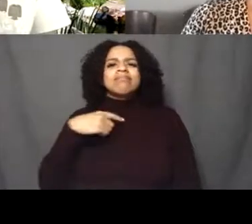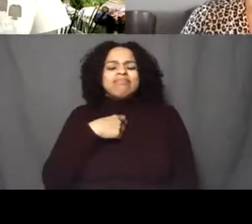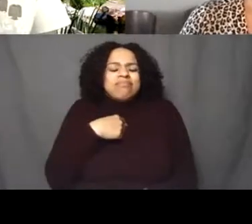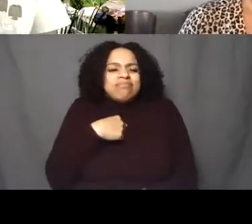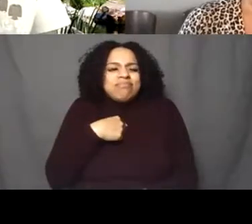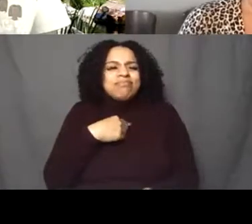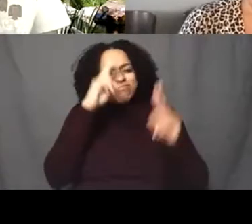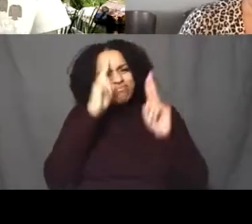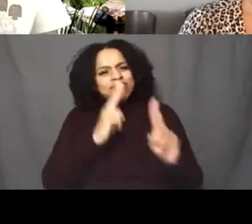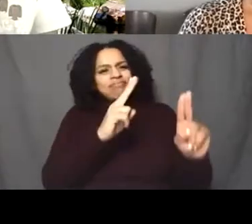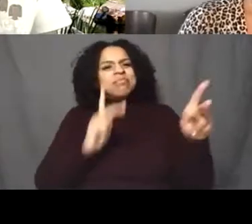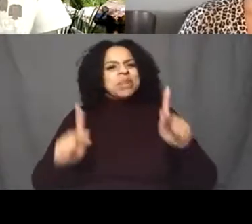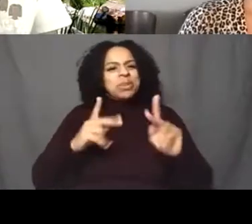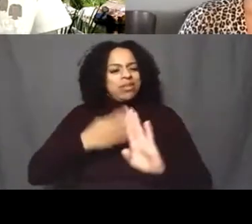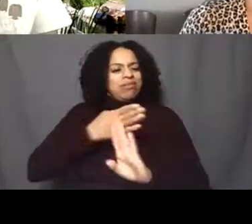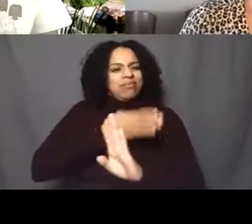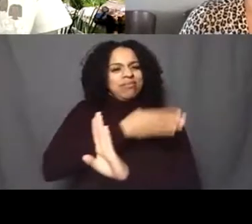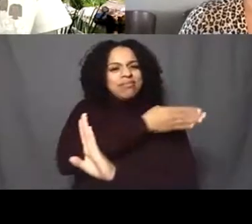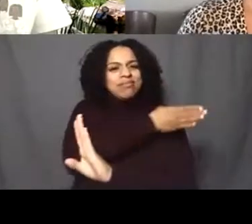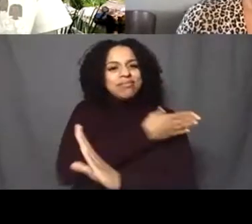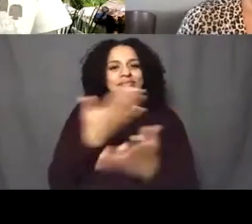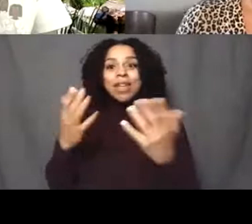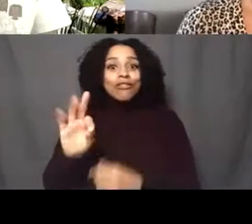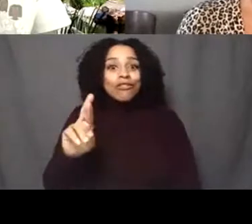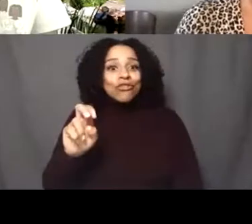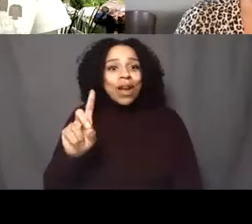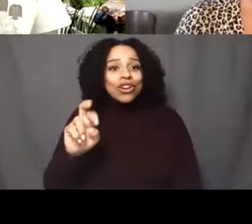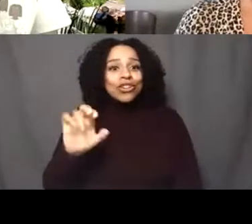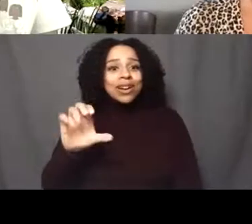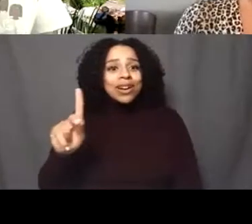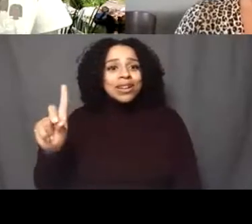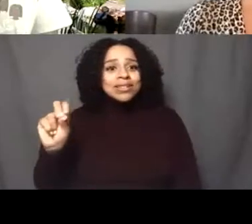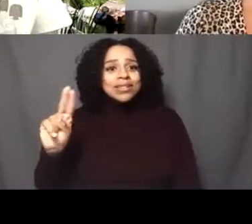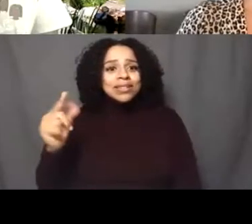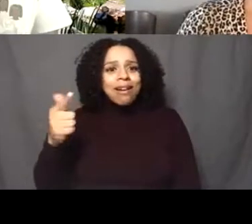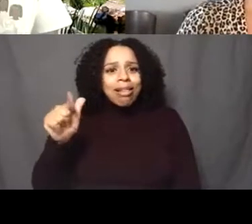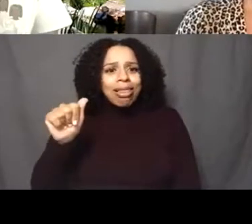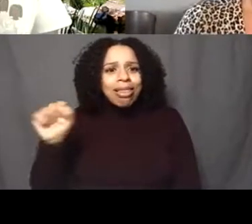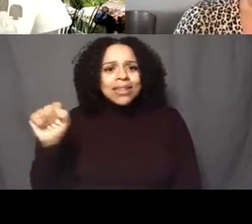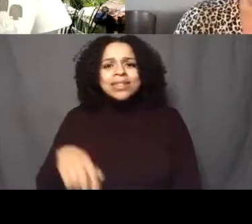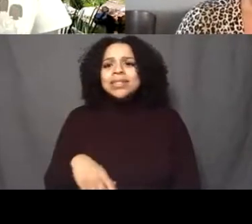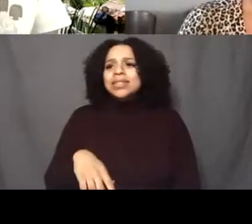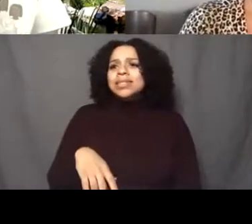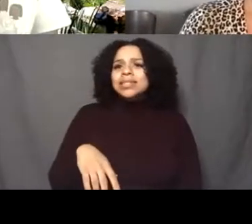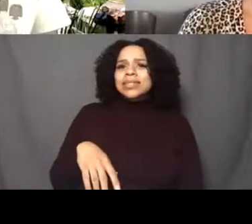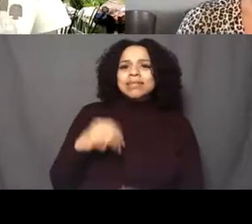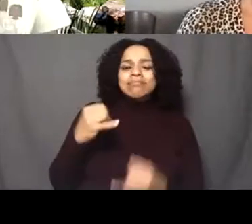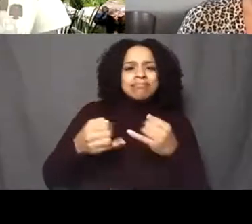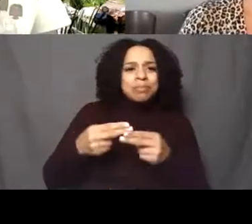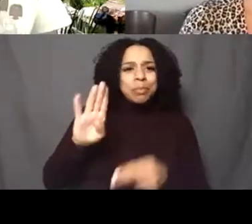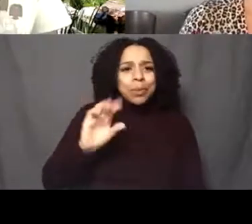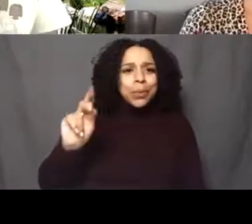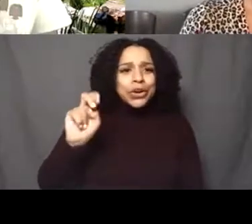people like Frederick Douglass. You just wouldn't, Simeon Booker, I wouldn't exist.